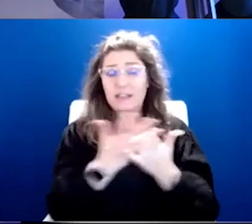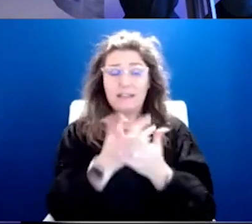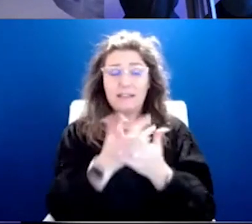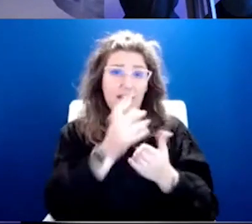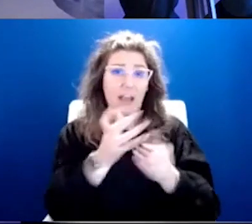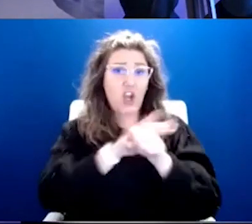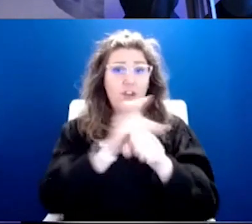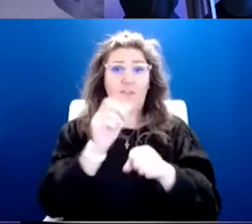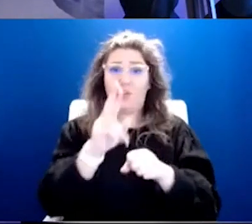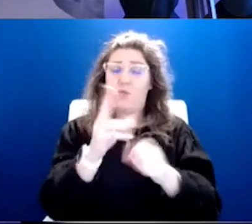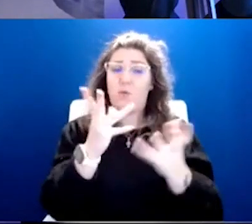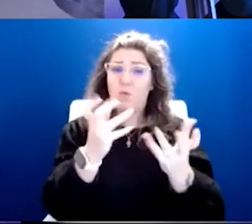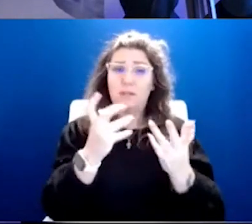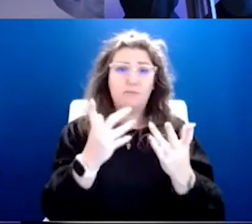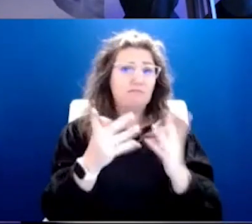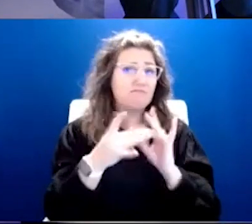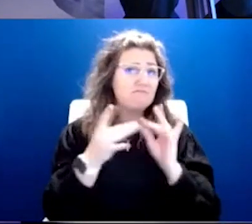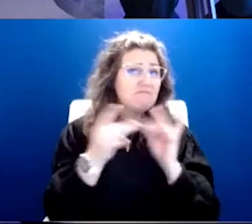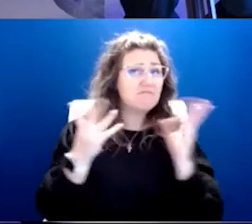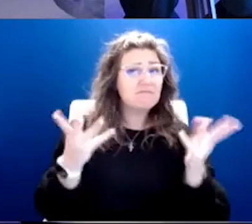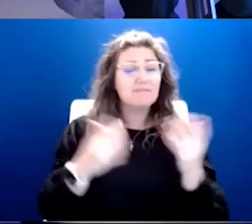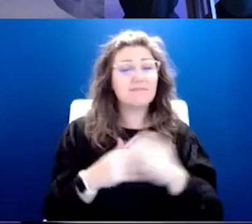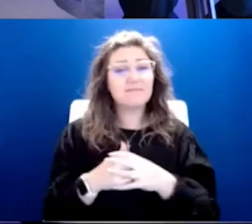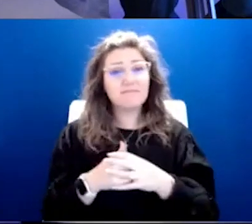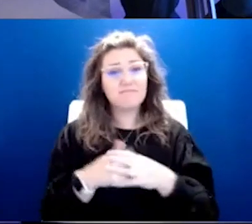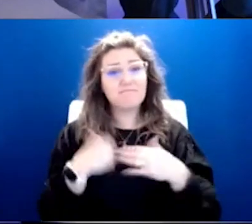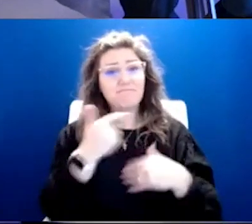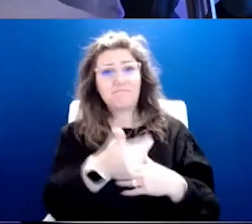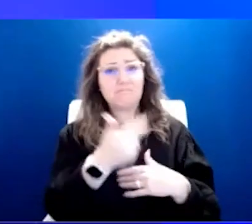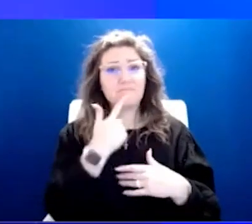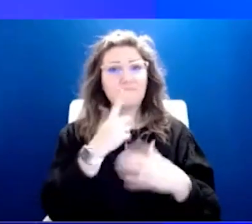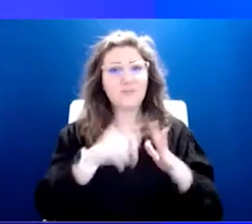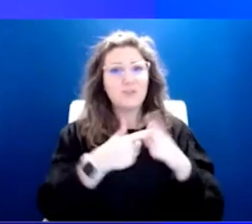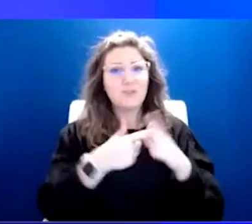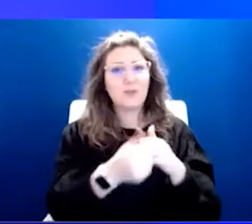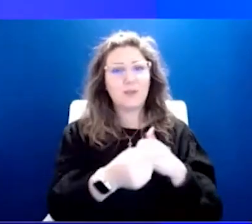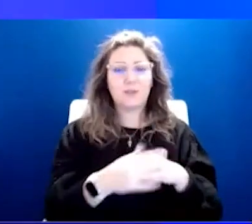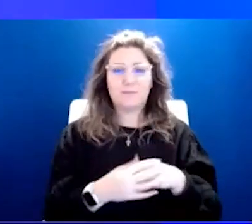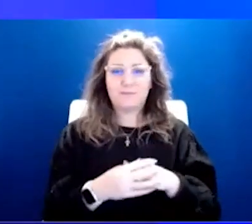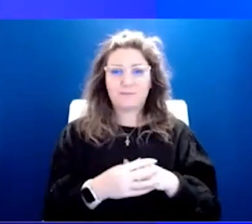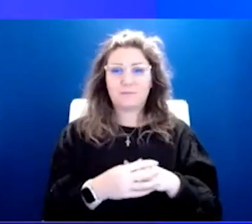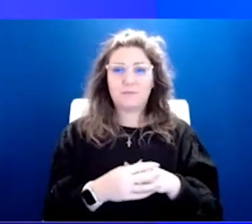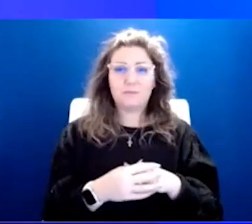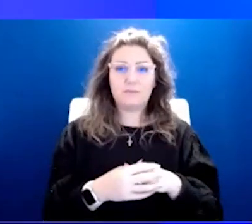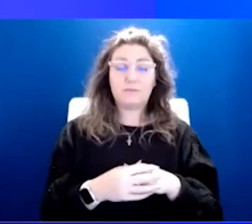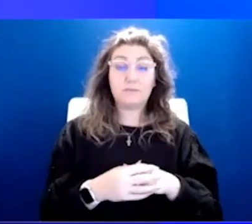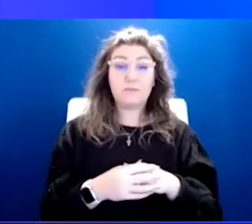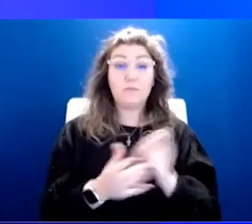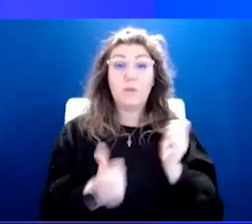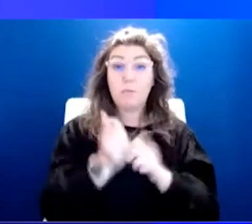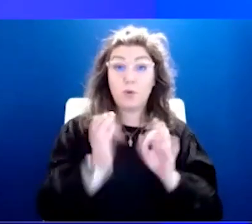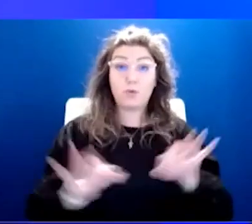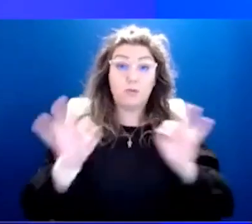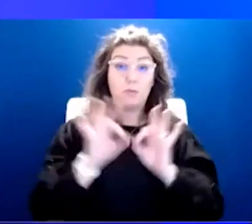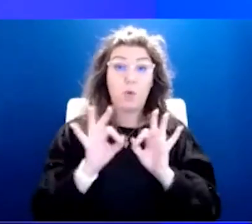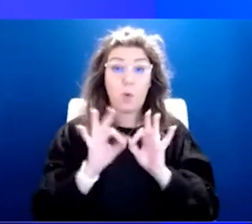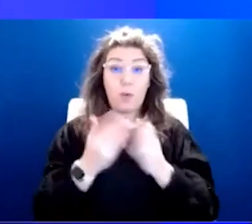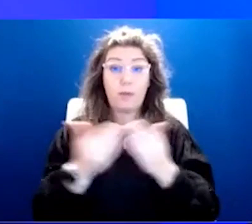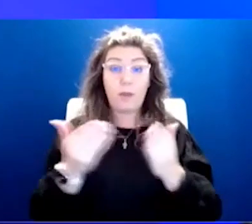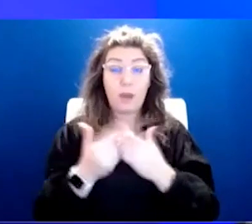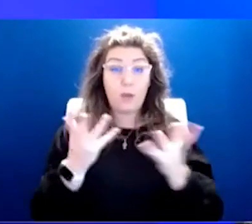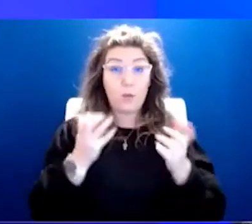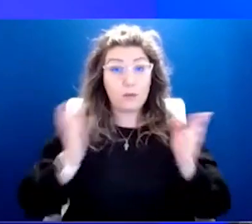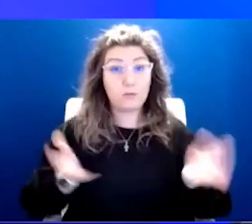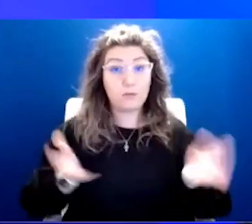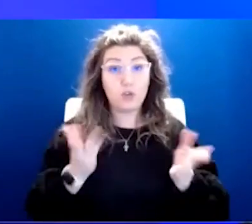to know. Just give us some final thoughts, Dr. LeMaster, and I'll start with you. Well, I think that the main thing that I would probably want to encourage people to say,